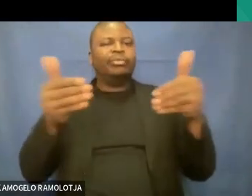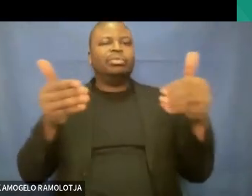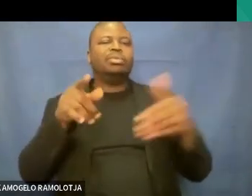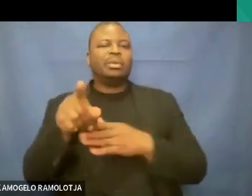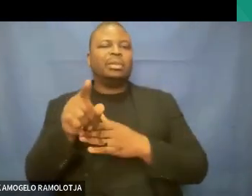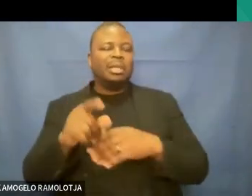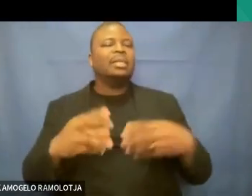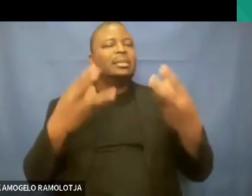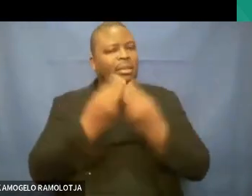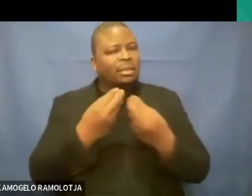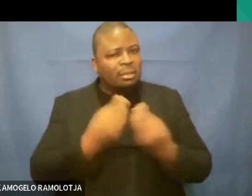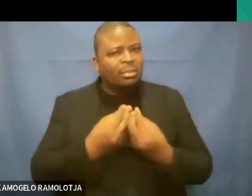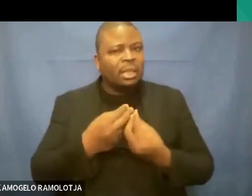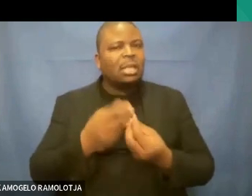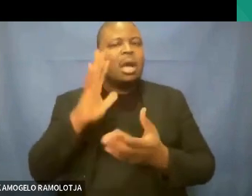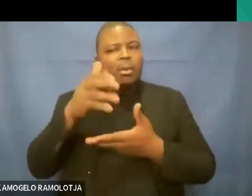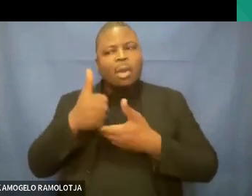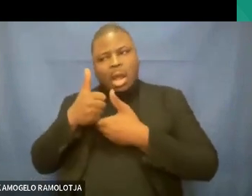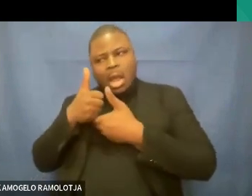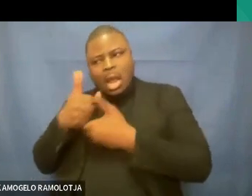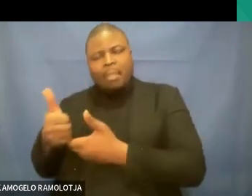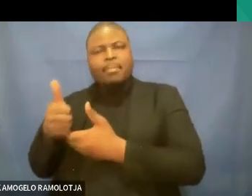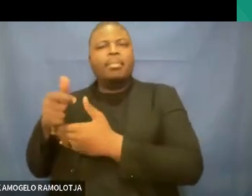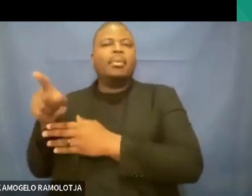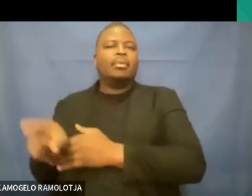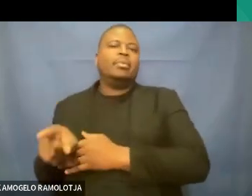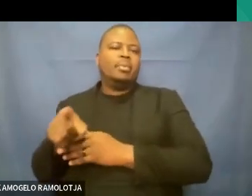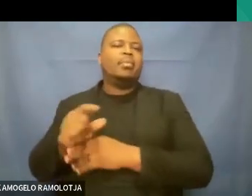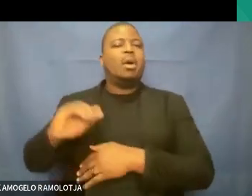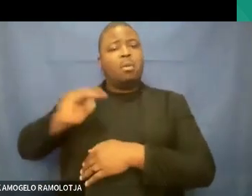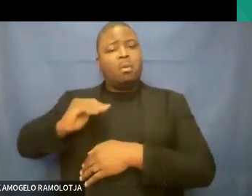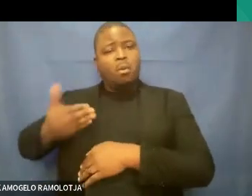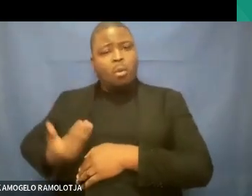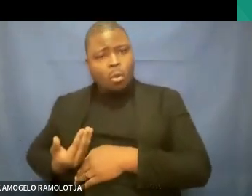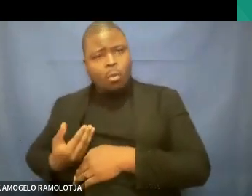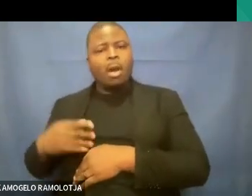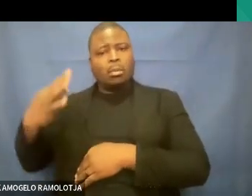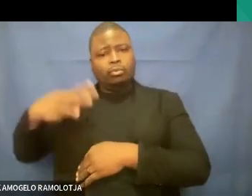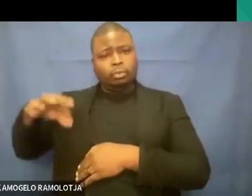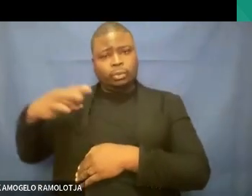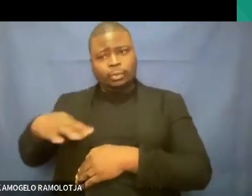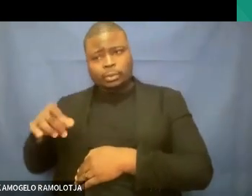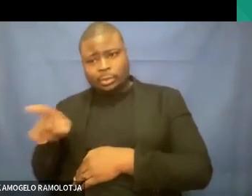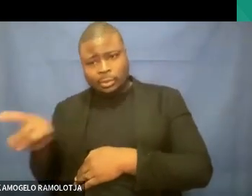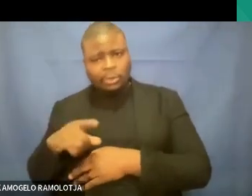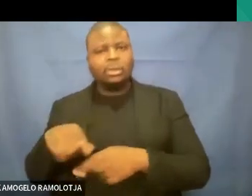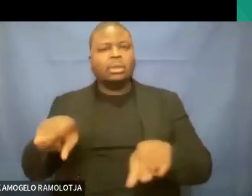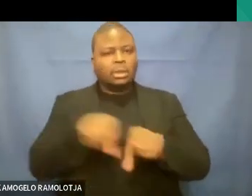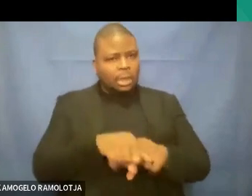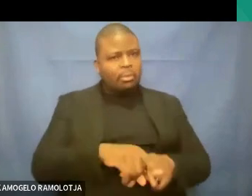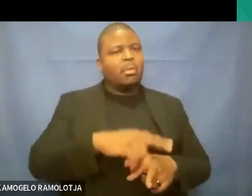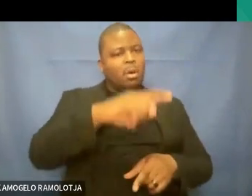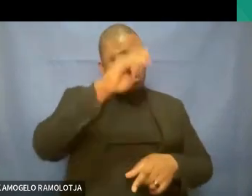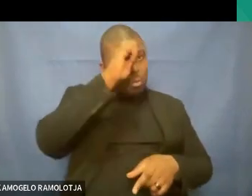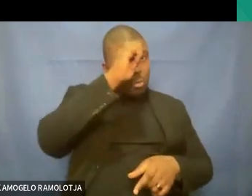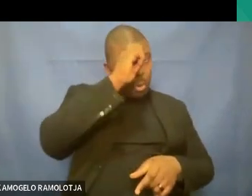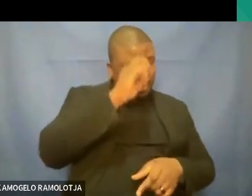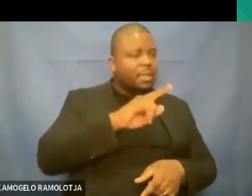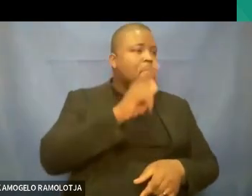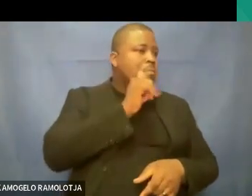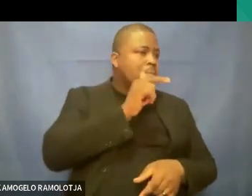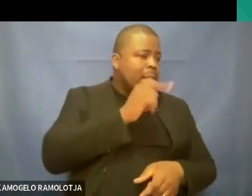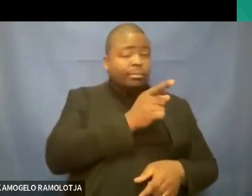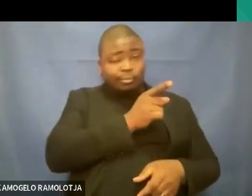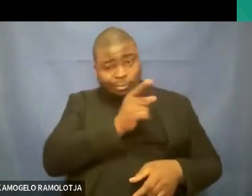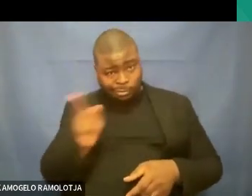say that it will benefit both for women and girls and also for the boys and men.